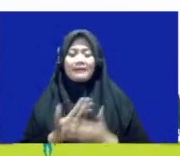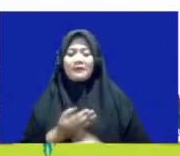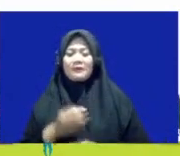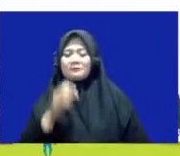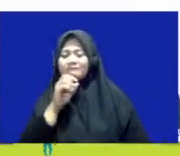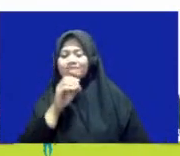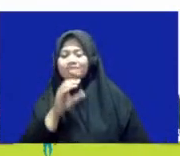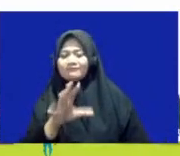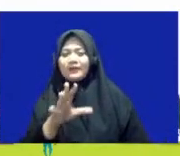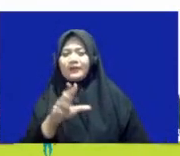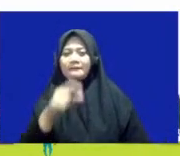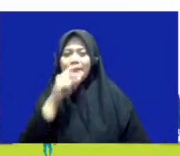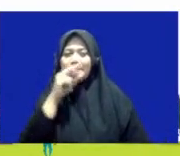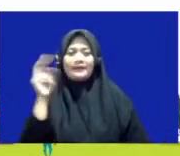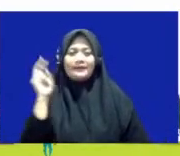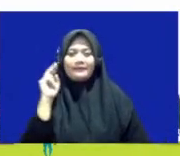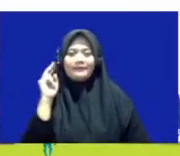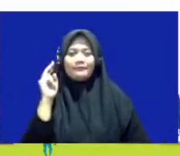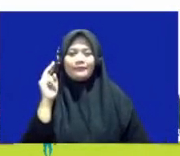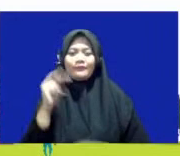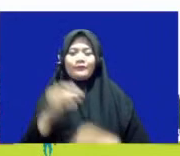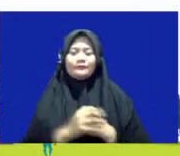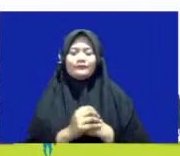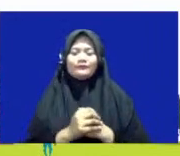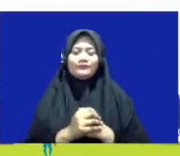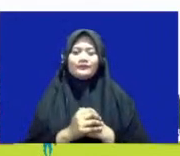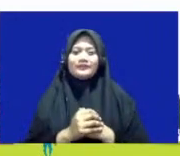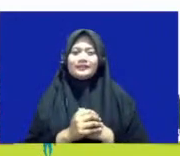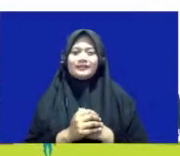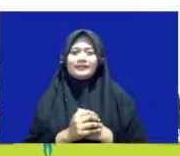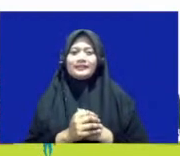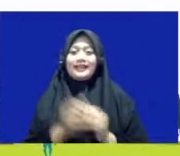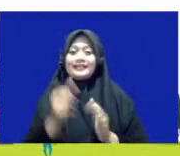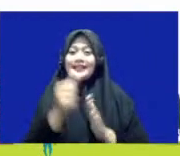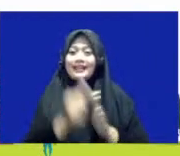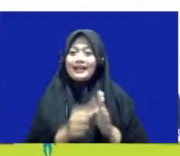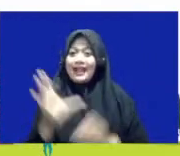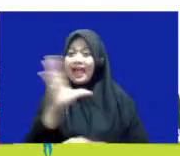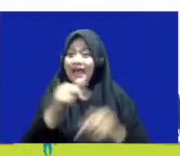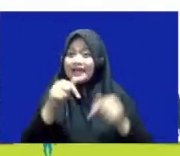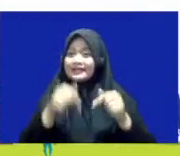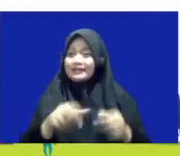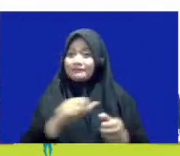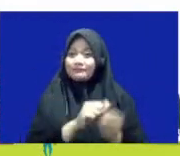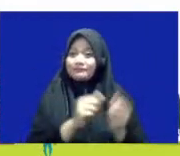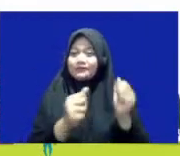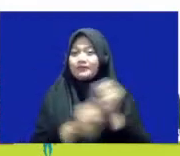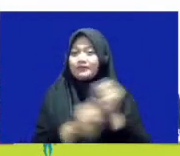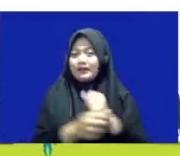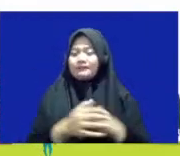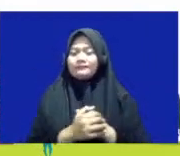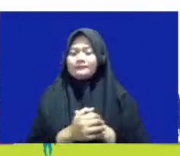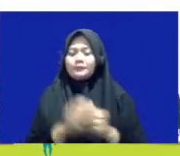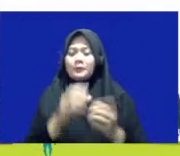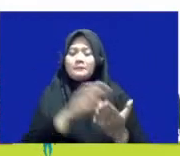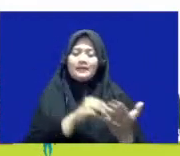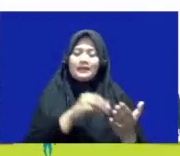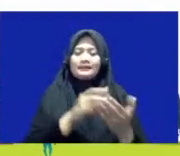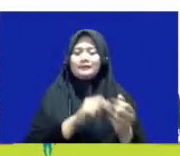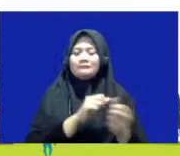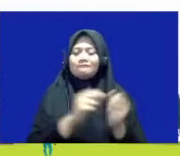of the People's Republic of Bangladesh and the Government of the Republic of Indonesia on